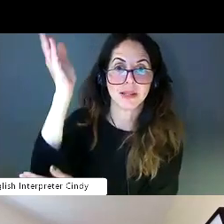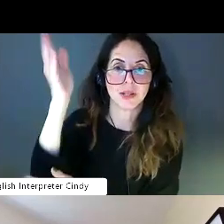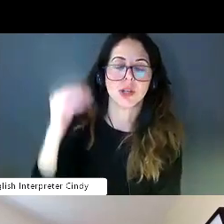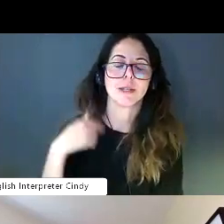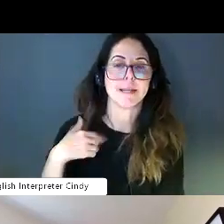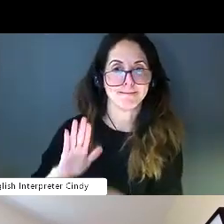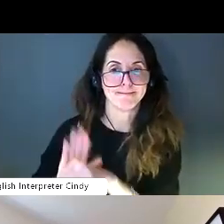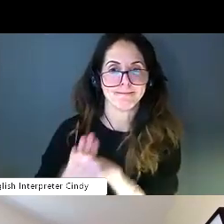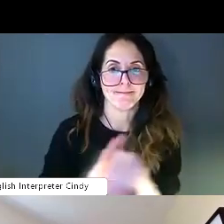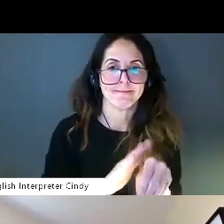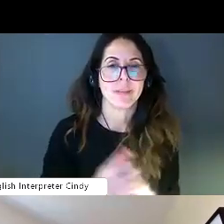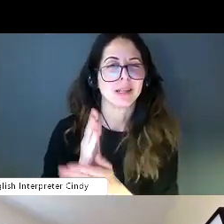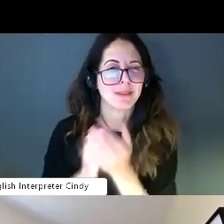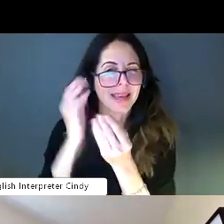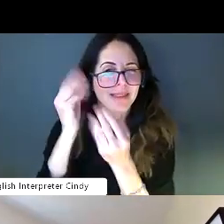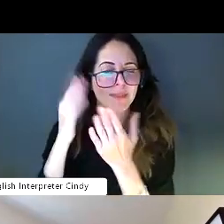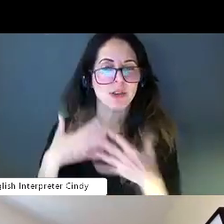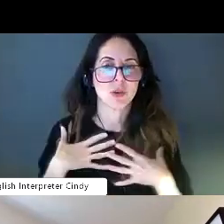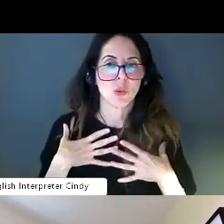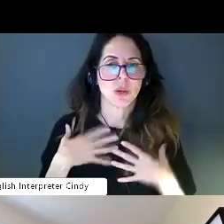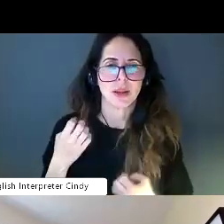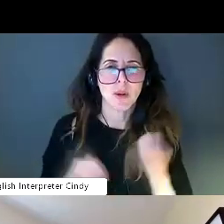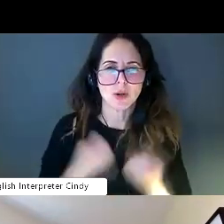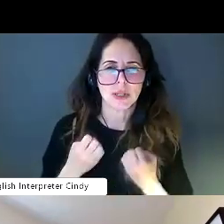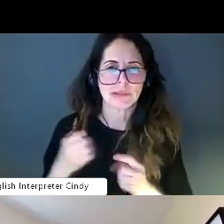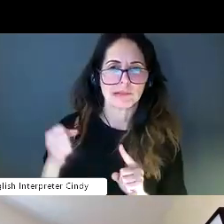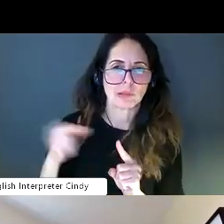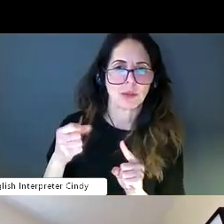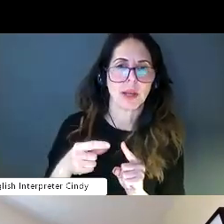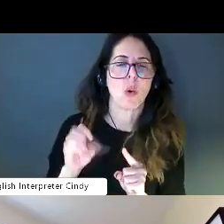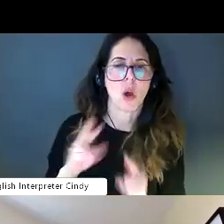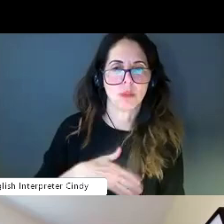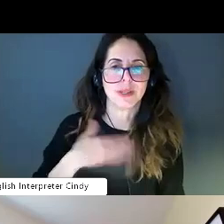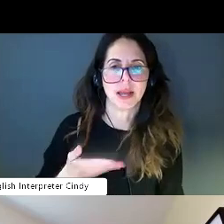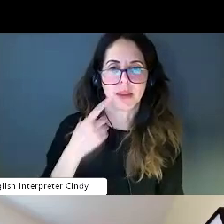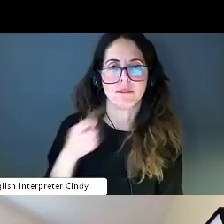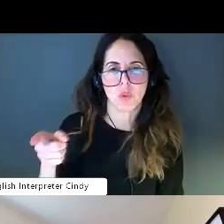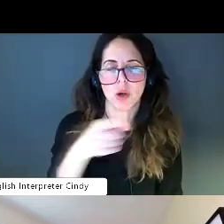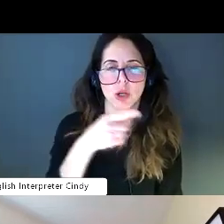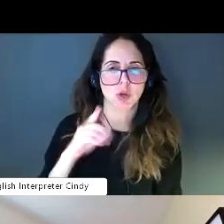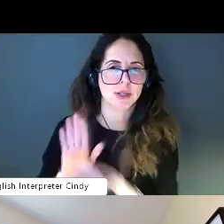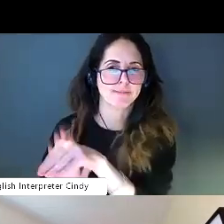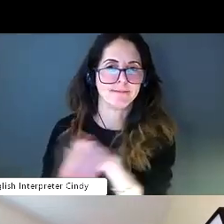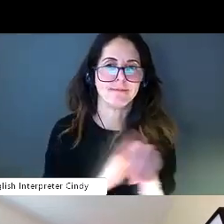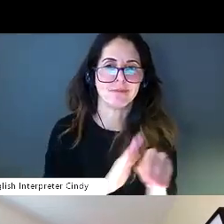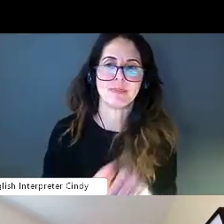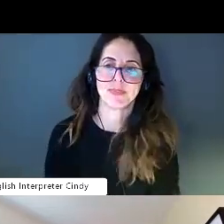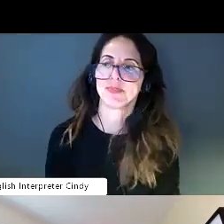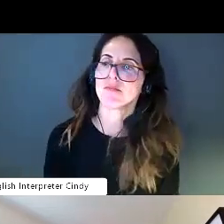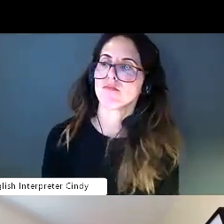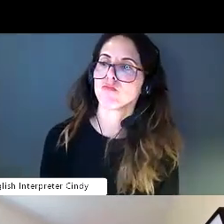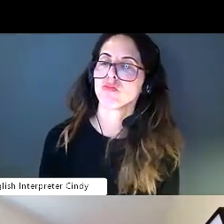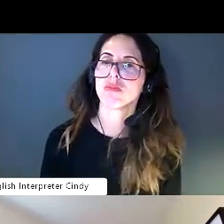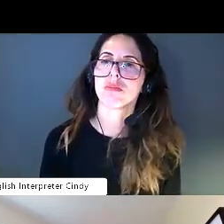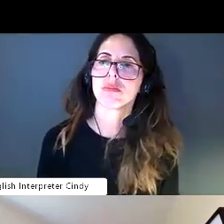content that might be emotionally challenging or triggering or upsetting for individuals, just to let people